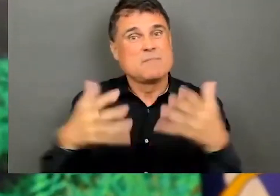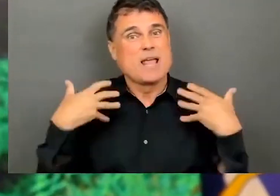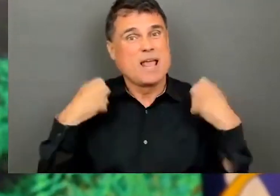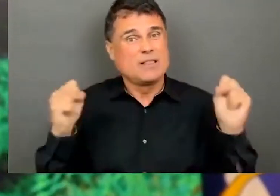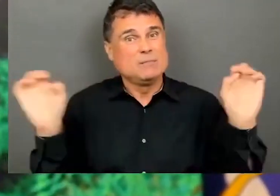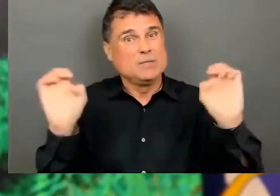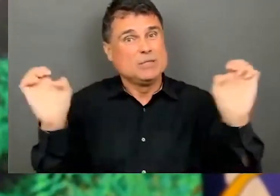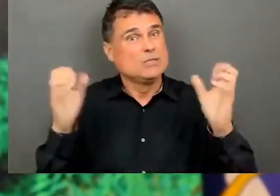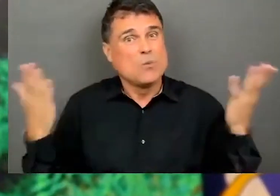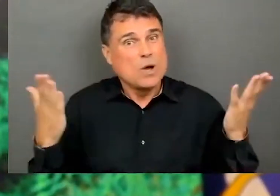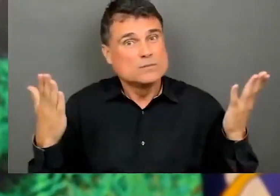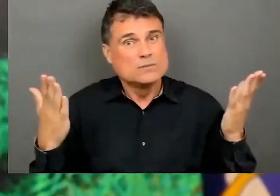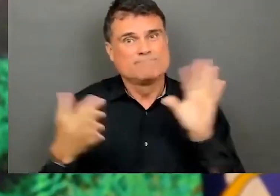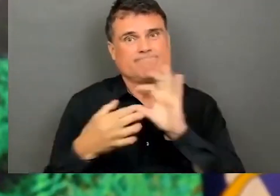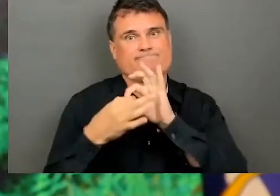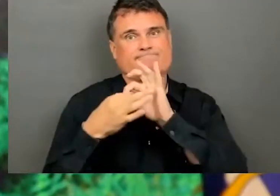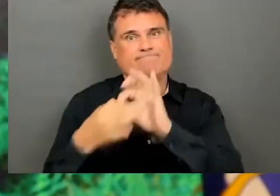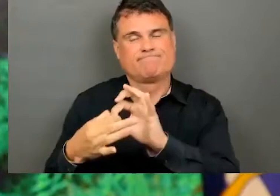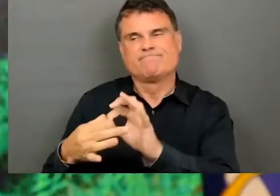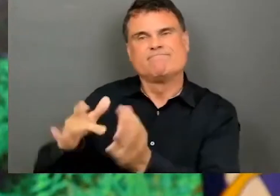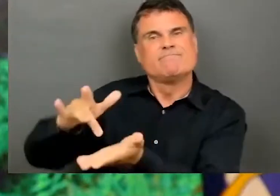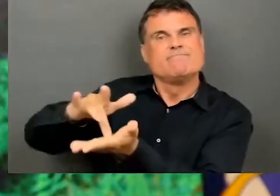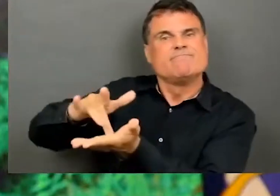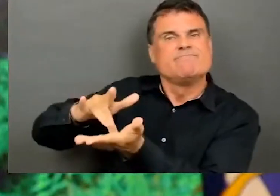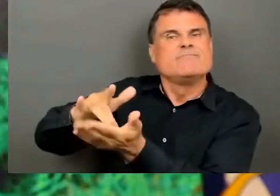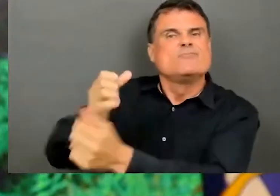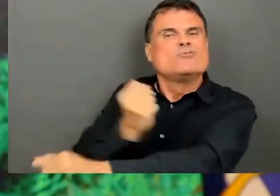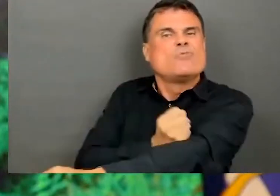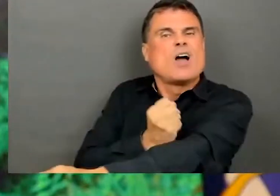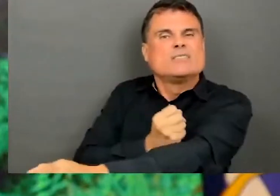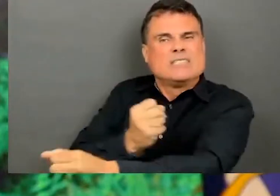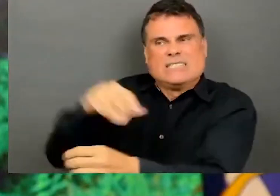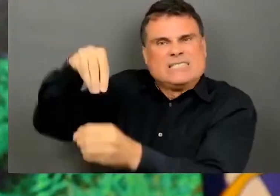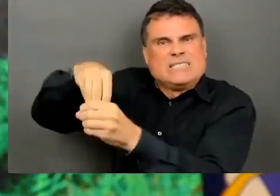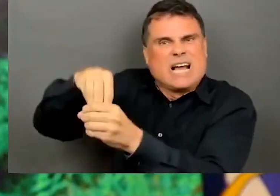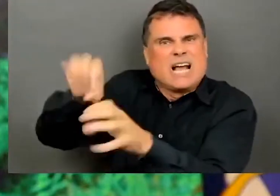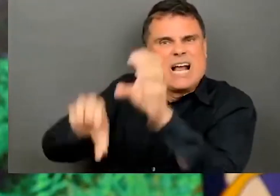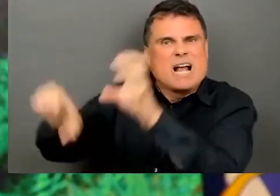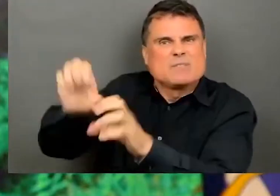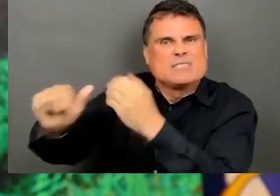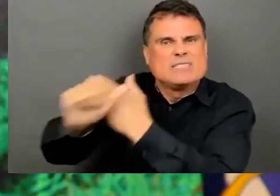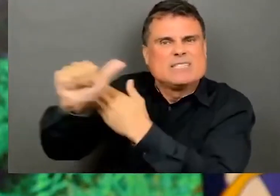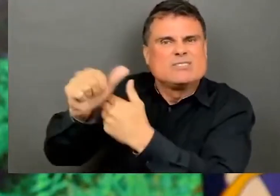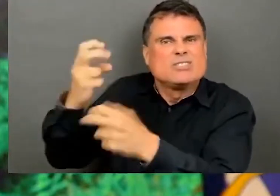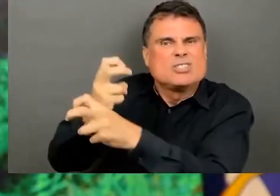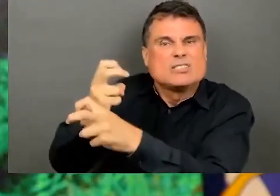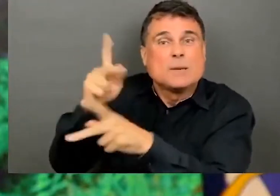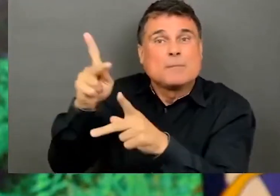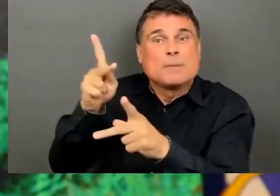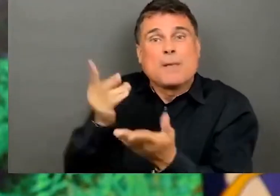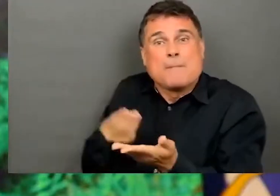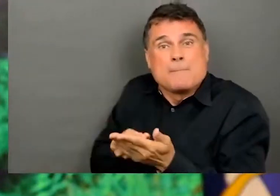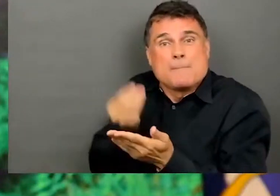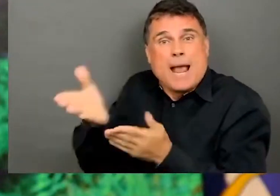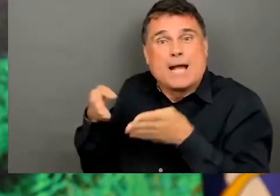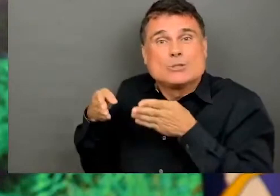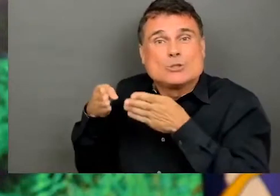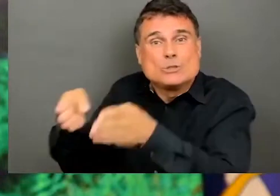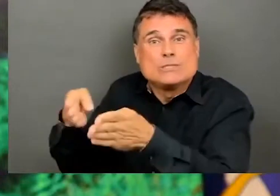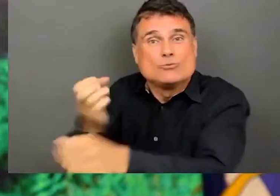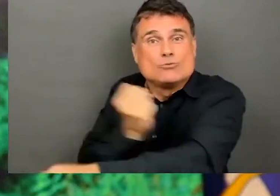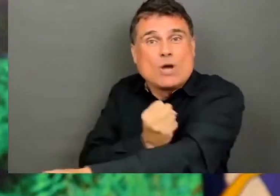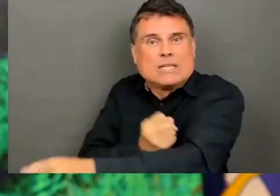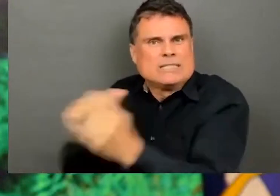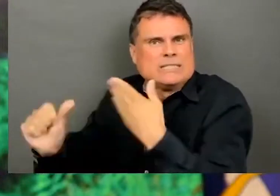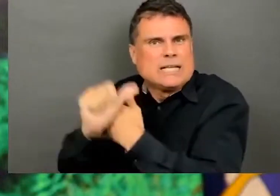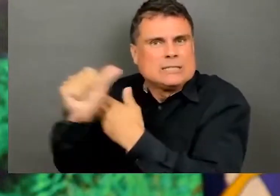since then, more than 7,000 people in British Columbia, our friends, our family, our community members, have